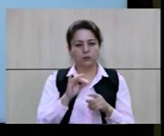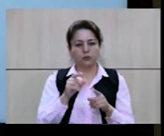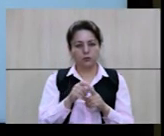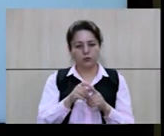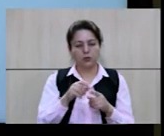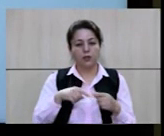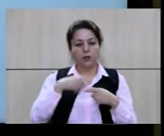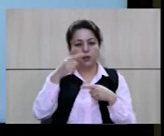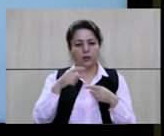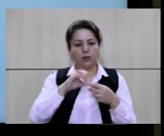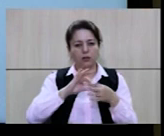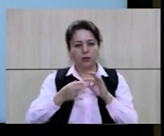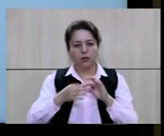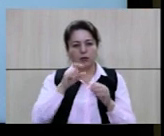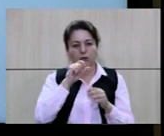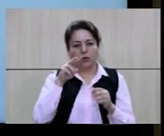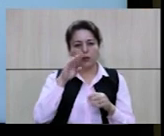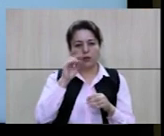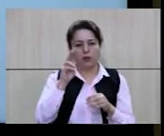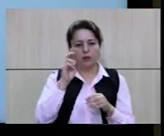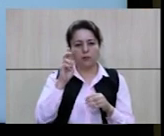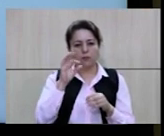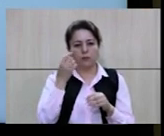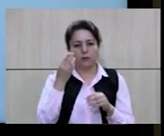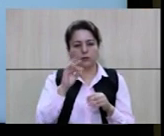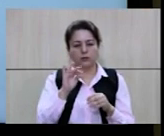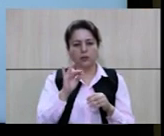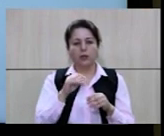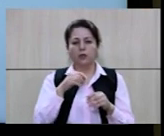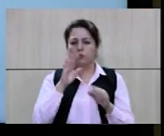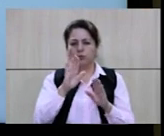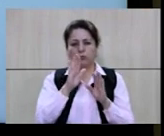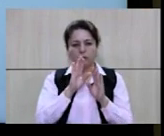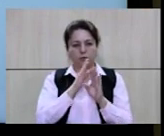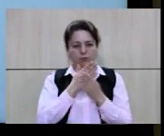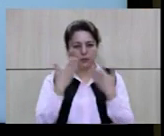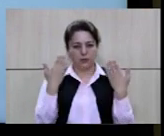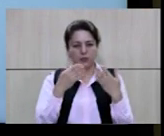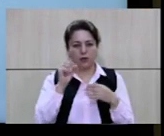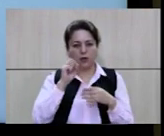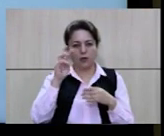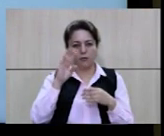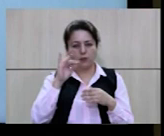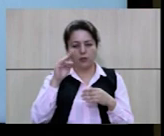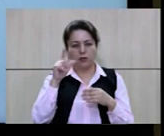e'tibor beramiz. Ellikboshi beto'xtov aminga xabar qilmoqchi bo'lib chiqib